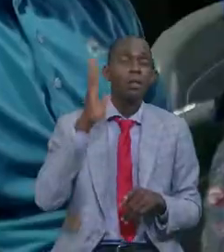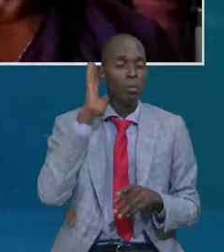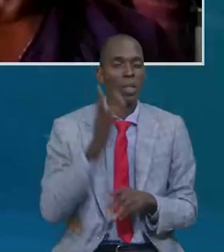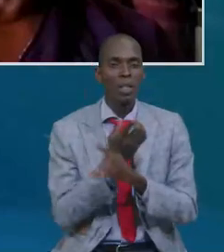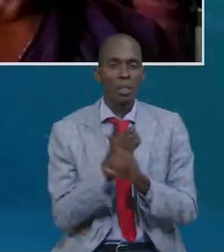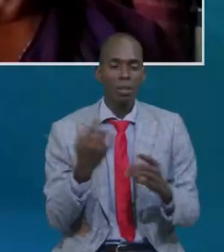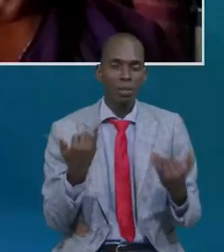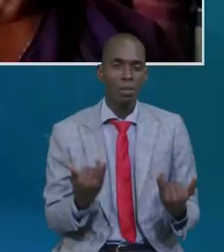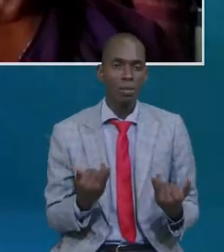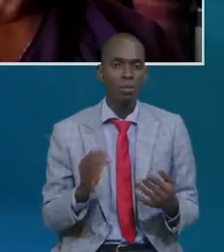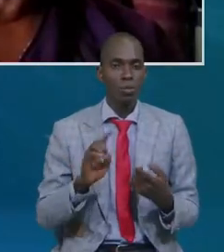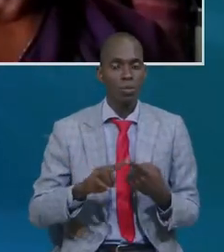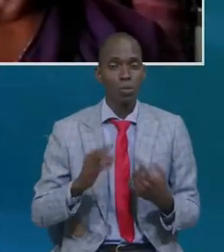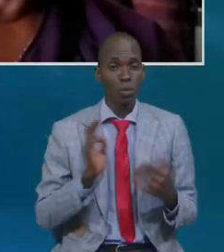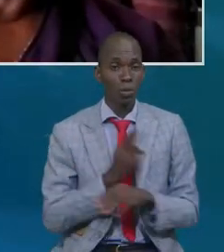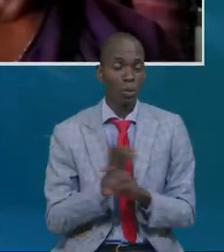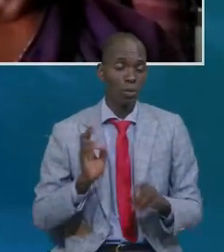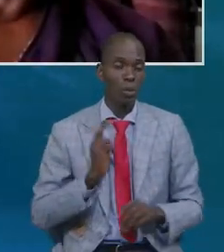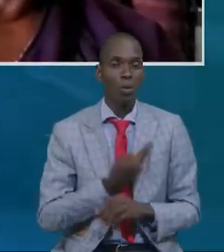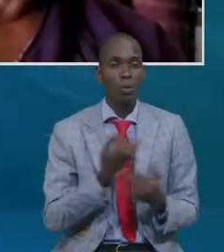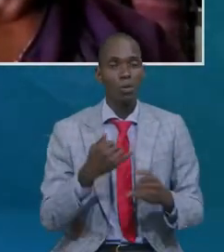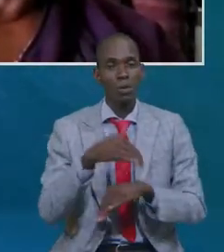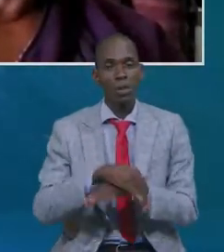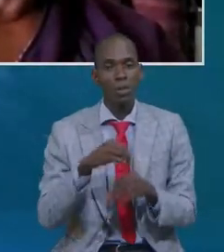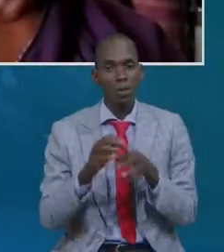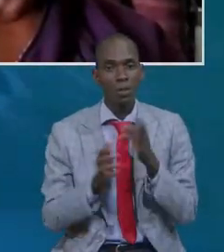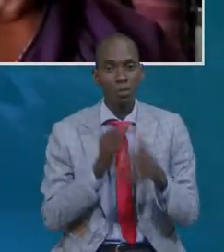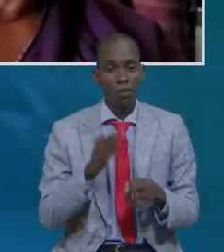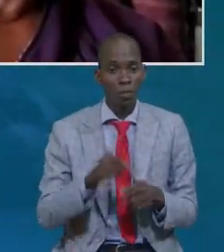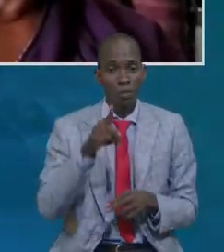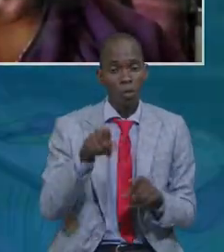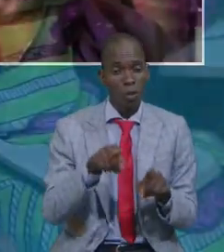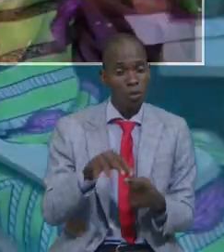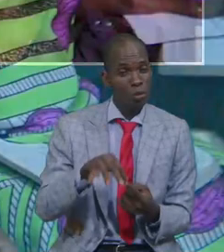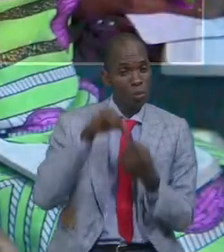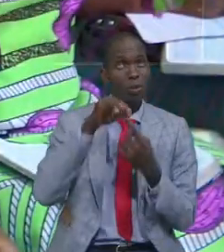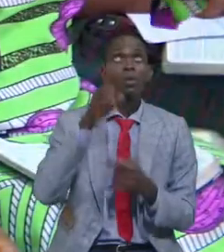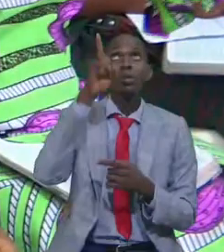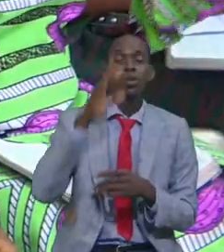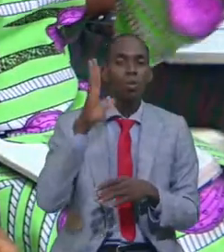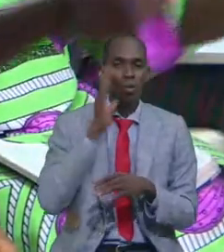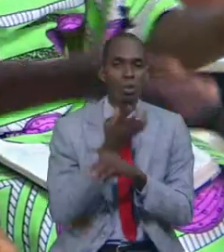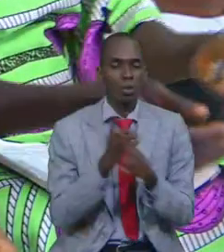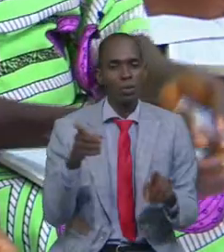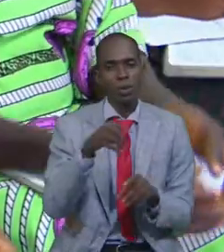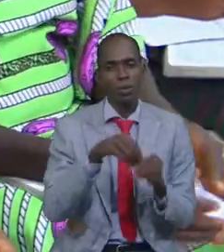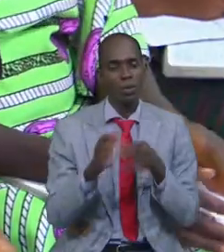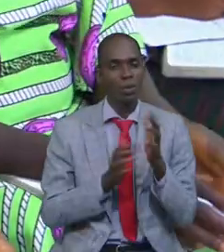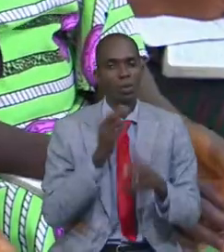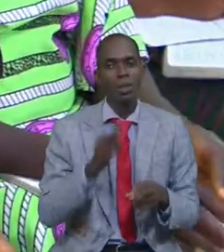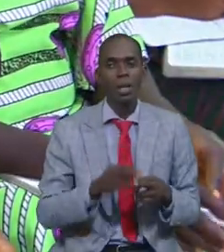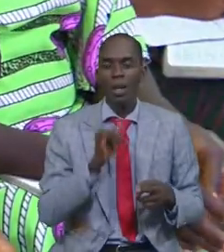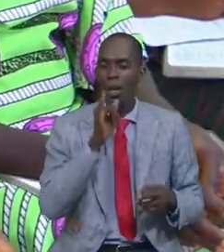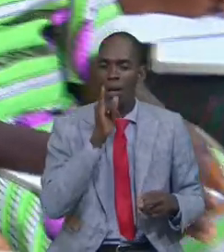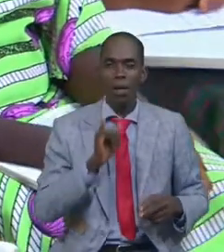tonight. You in particular, the Lord will deliver you. I rejoice with you